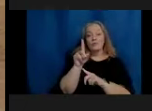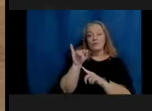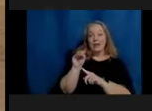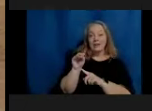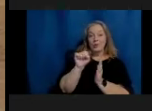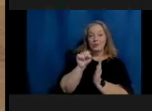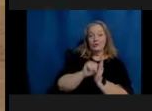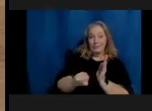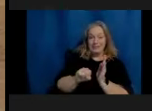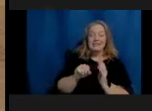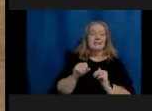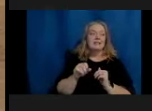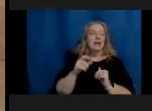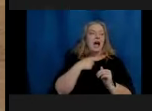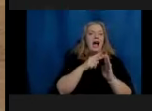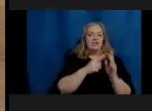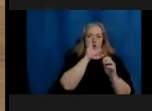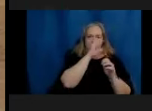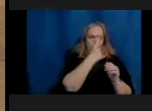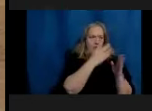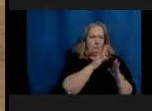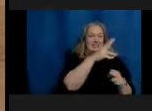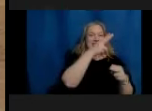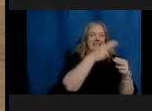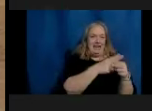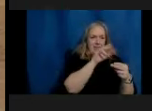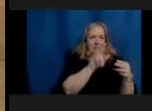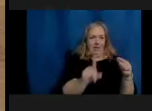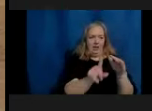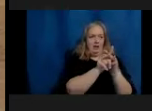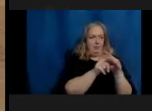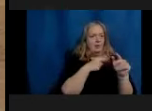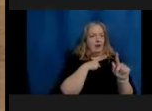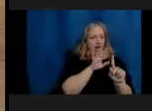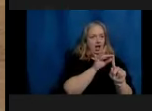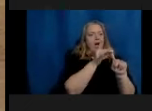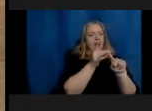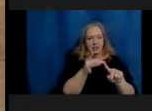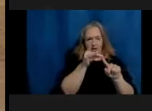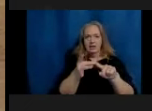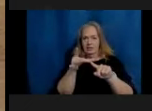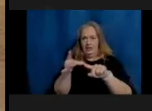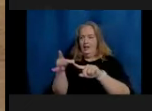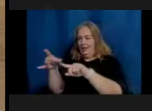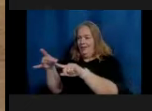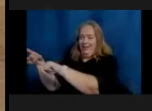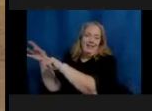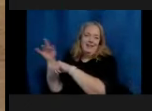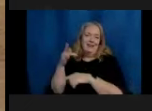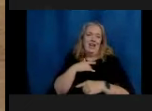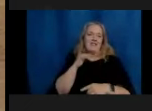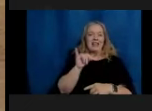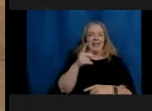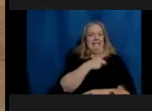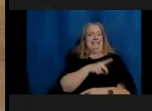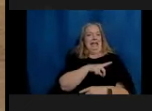But usually it's like I usually have a core, and then I'll kind of do detective work where I'm like, oh, this is leading to this thing. Let's see